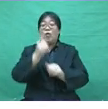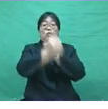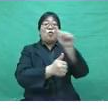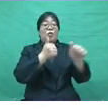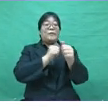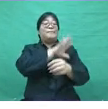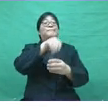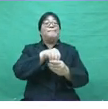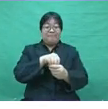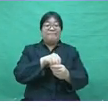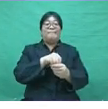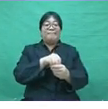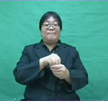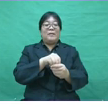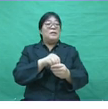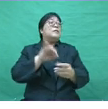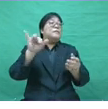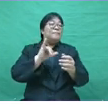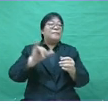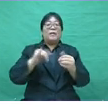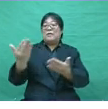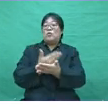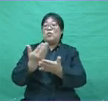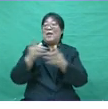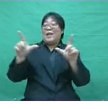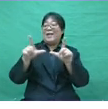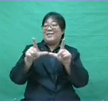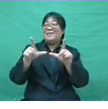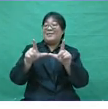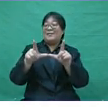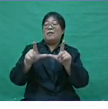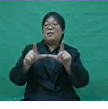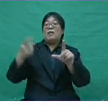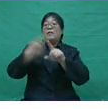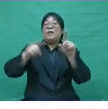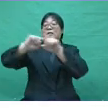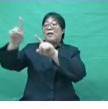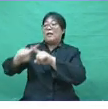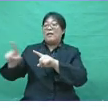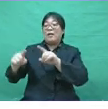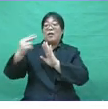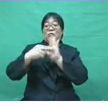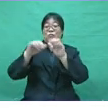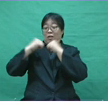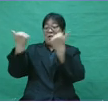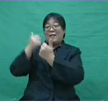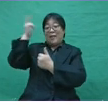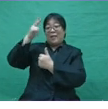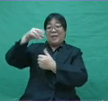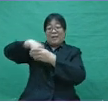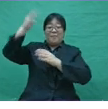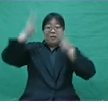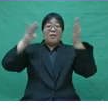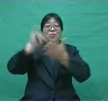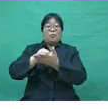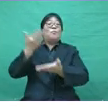enrollment along with renewal of licenses issued by other regulatory bodies in the country is an application